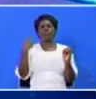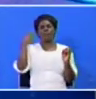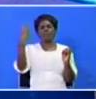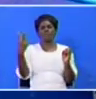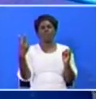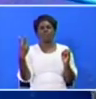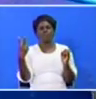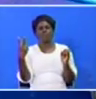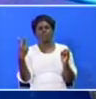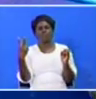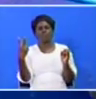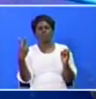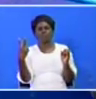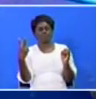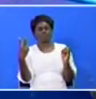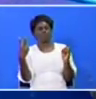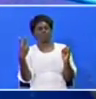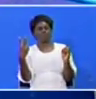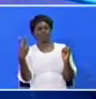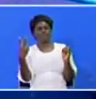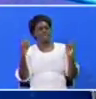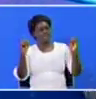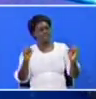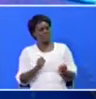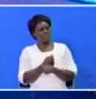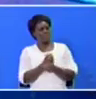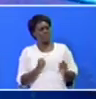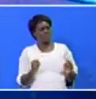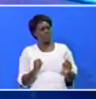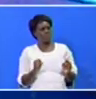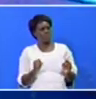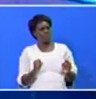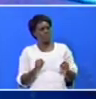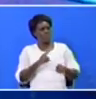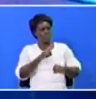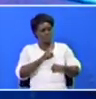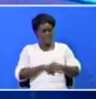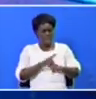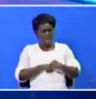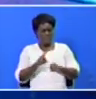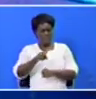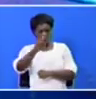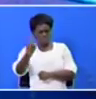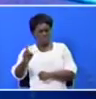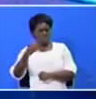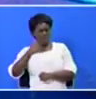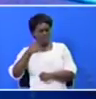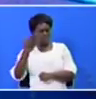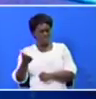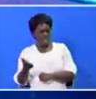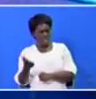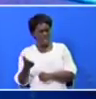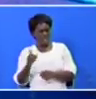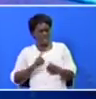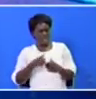two is this. Right. It cannot be that a point of legitimacy has been raised and credibility of the printer, and